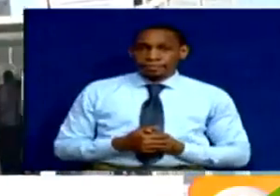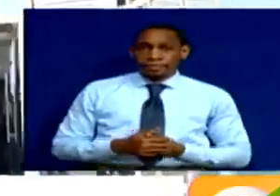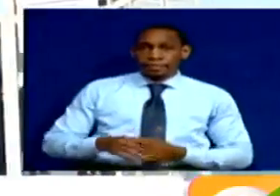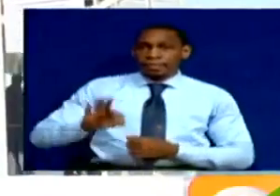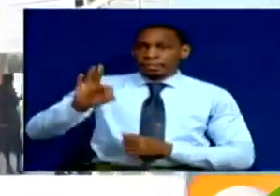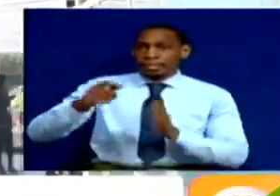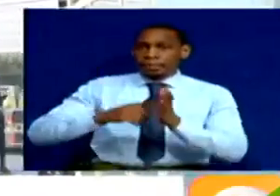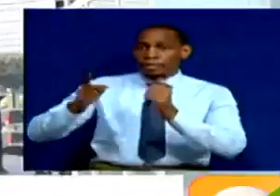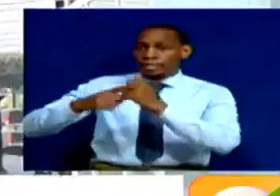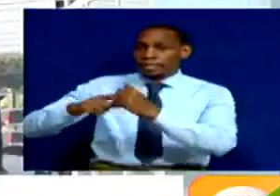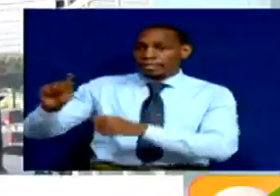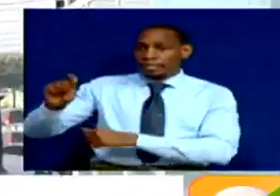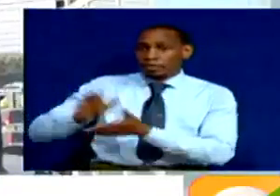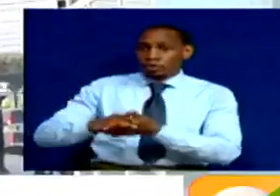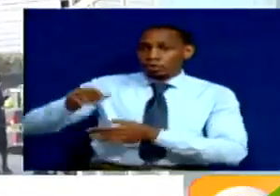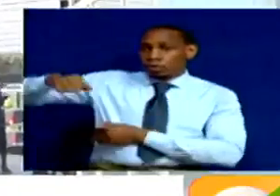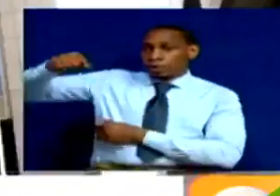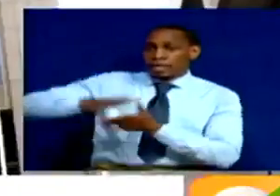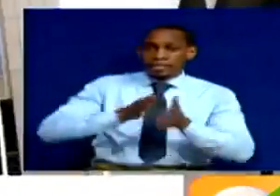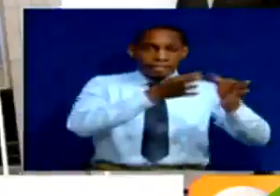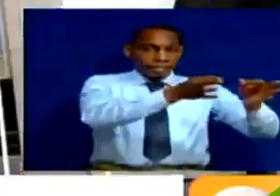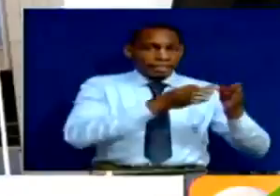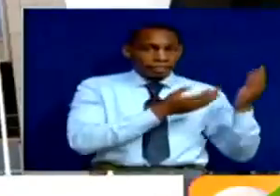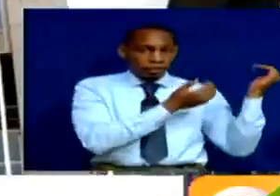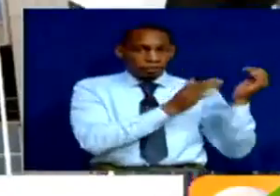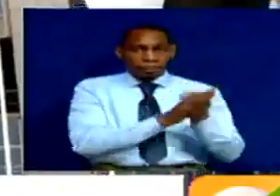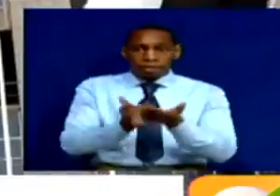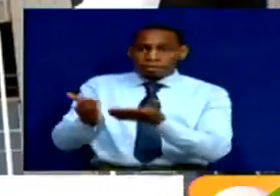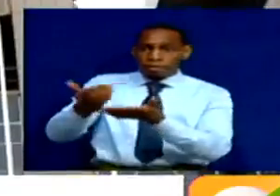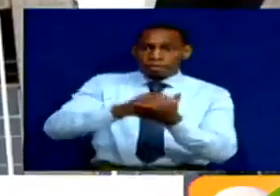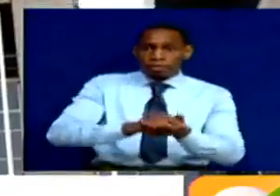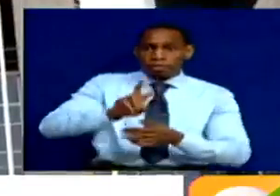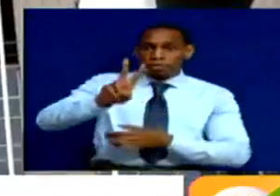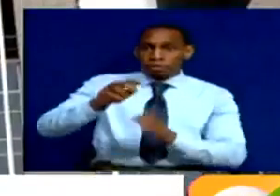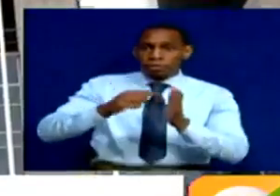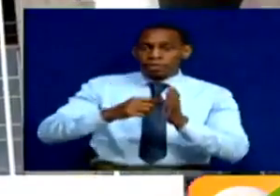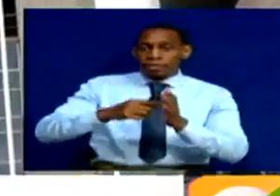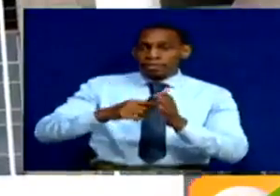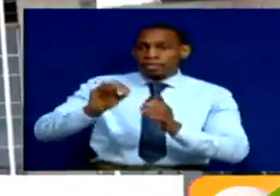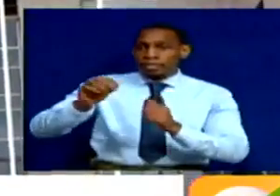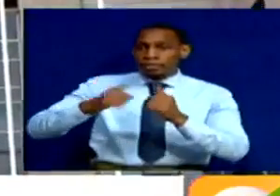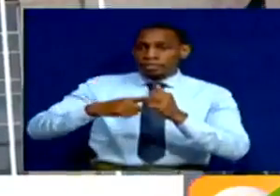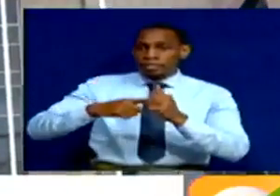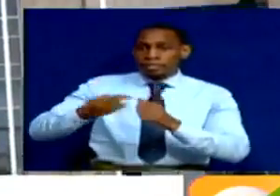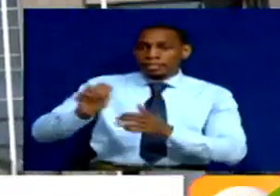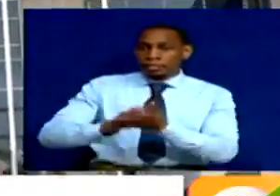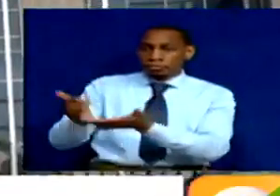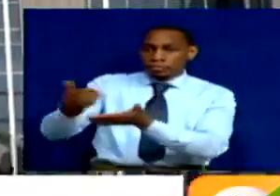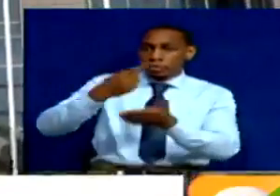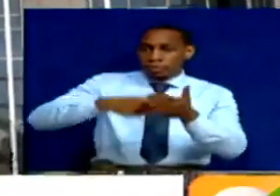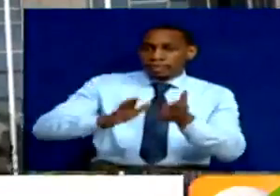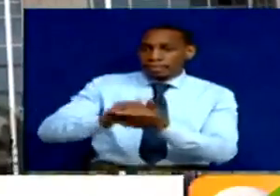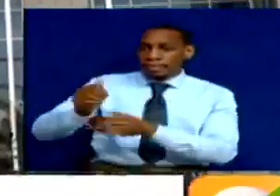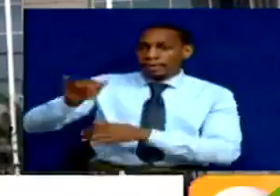Of the 3.66 trillion shillings in the budget, Treasury hopes to secure 2.03 trillion shillings from revenues and the remaining from